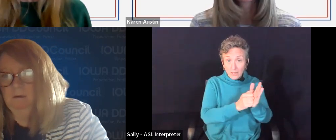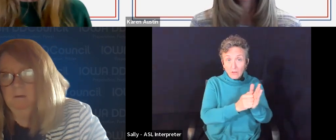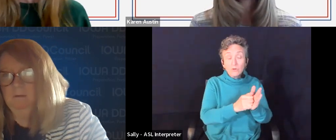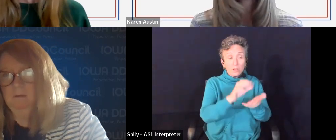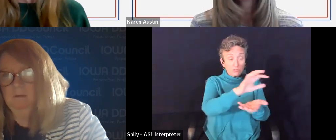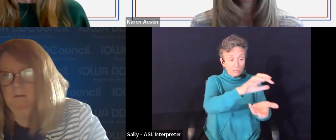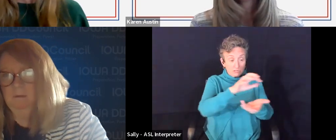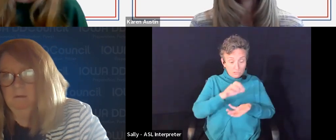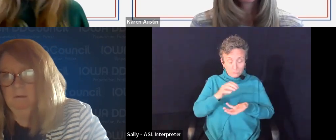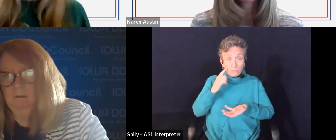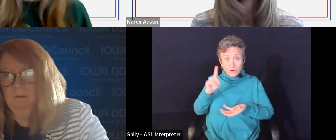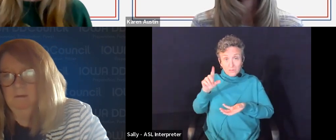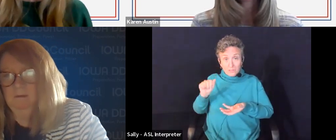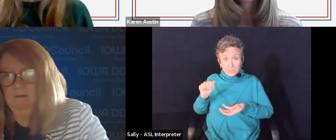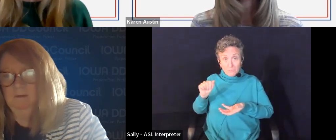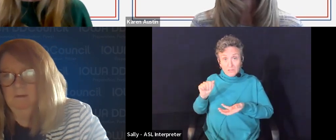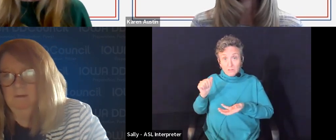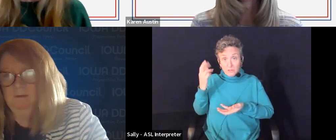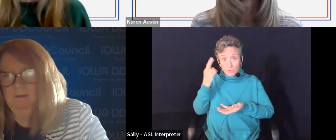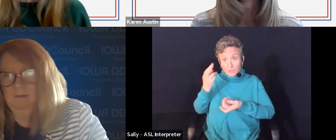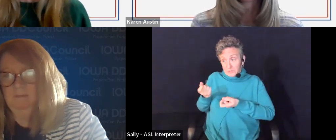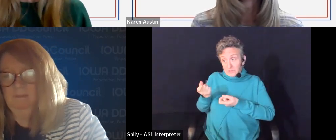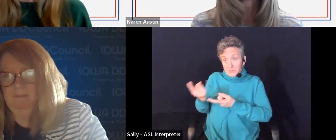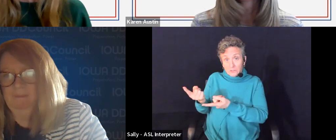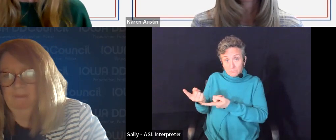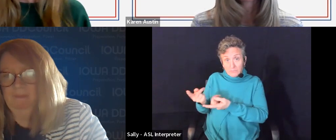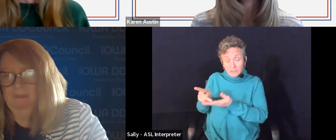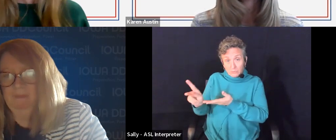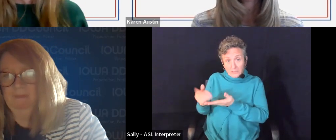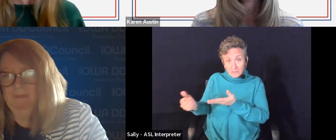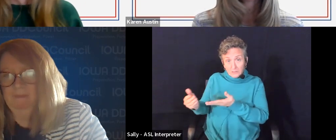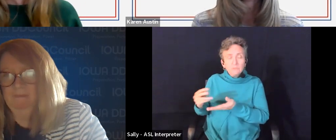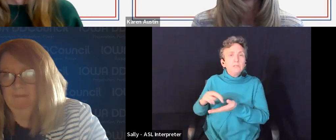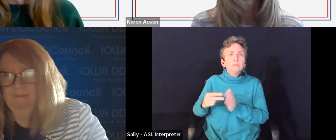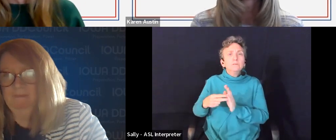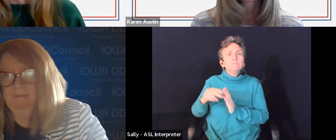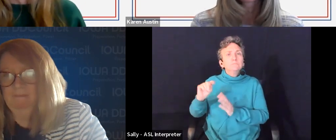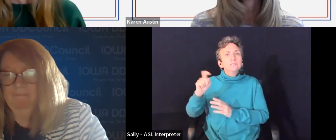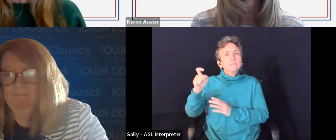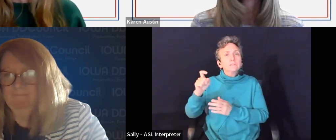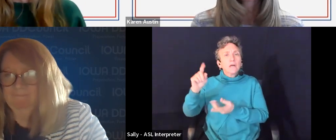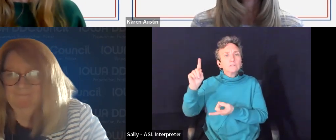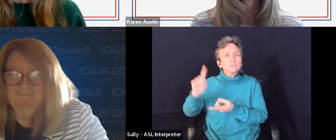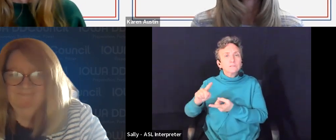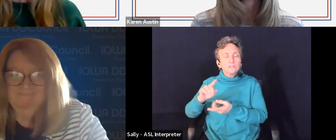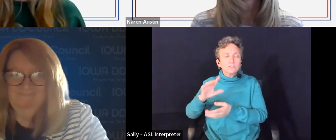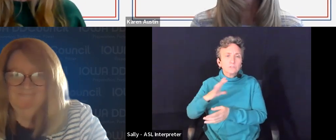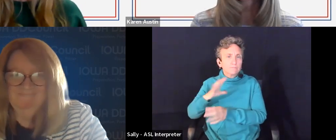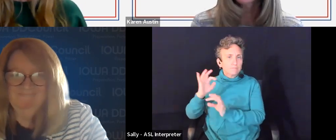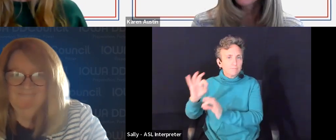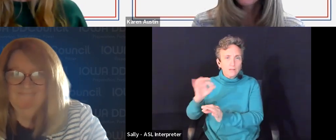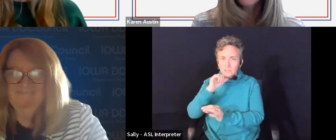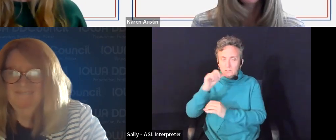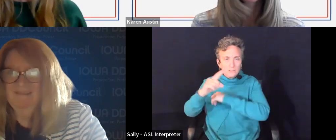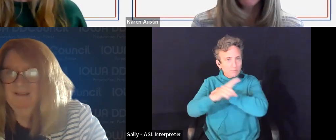not, sorry, Karen. Karen's, it would only be if it was a non-qualified disability expense for how you withdrew the funds.